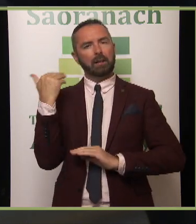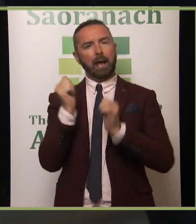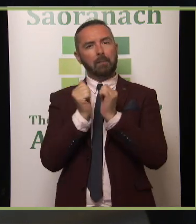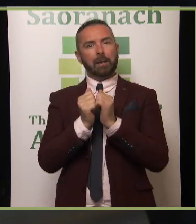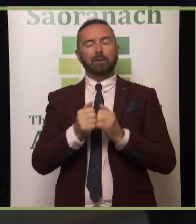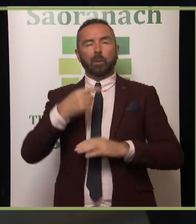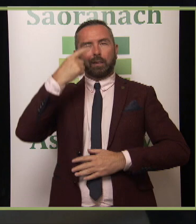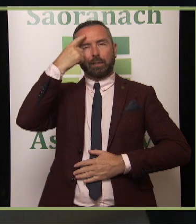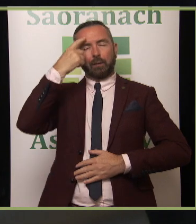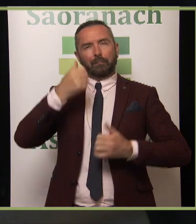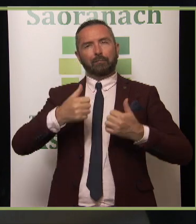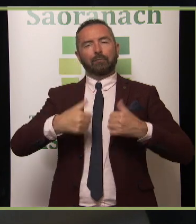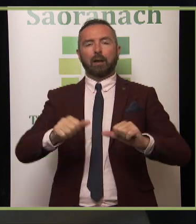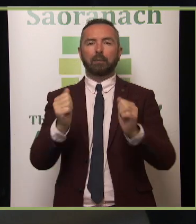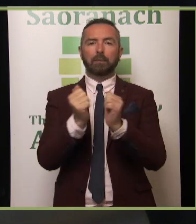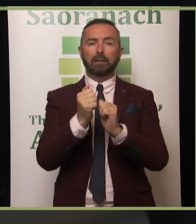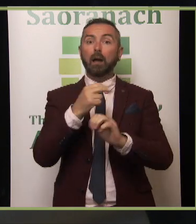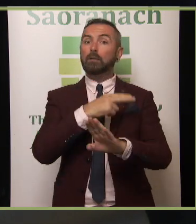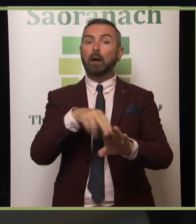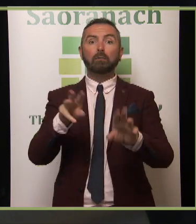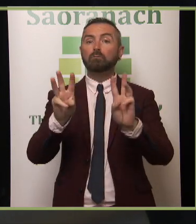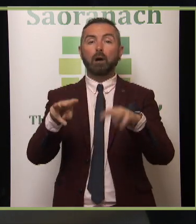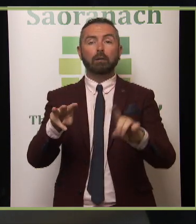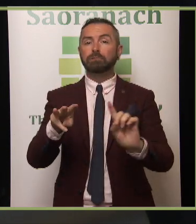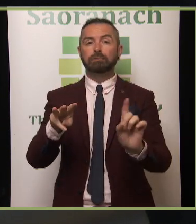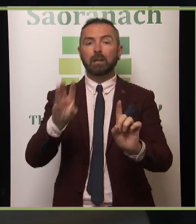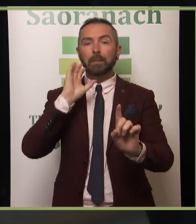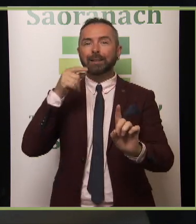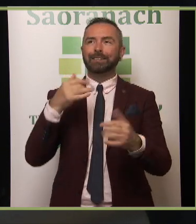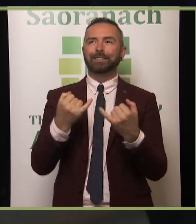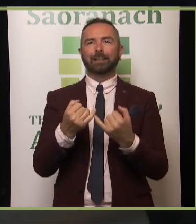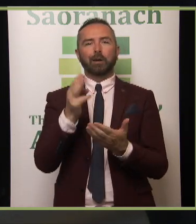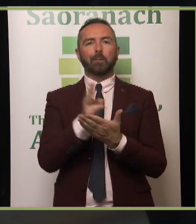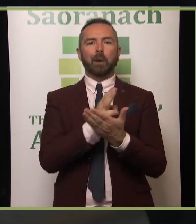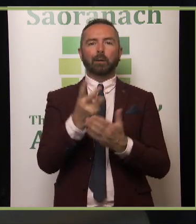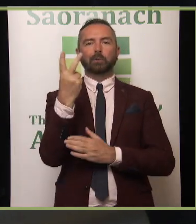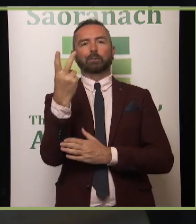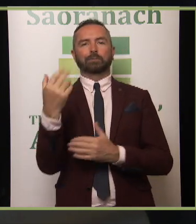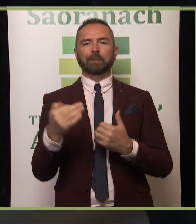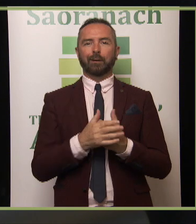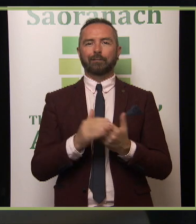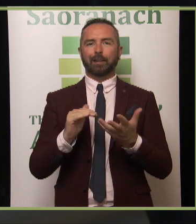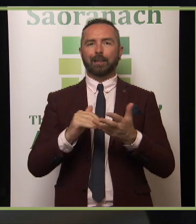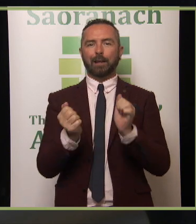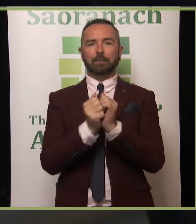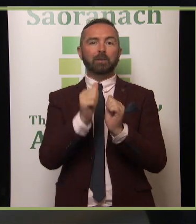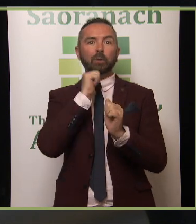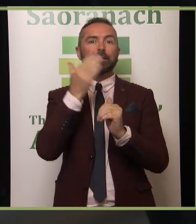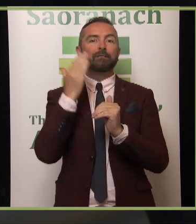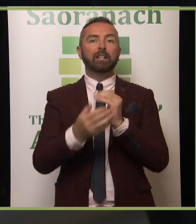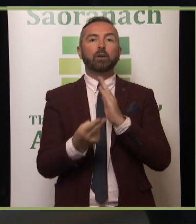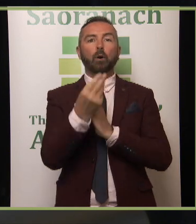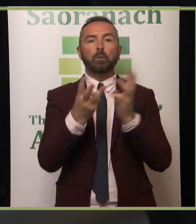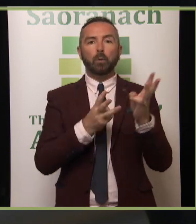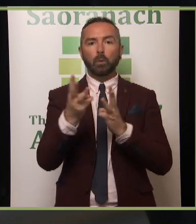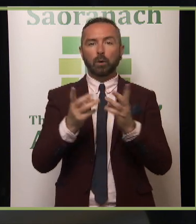final meeting, and I don't think that's incorrect, because I'm seeing this as part two of our last meeting. We just didn't quite finish the work that